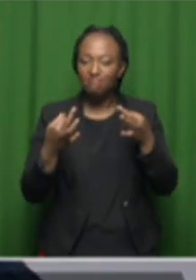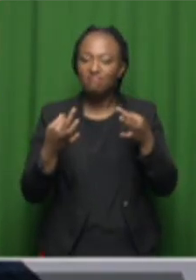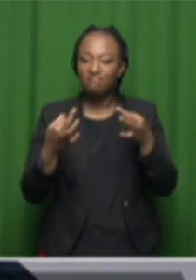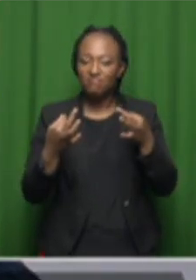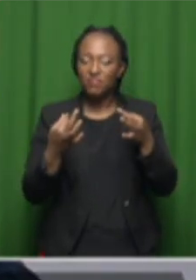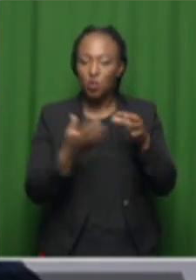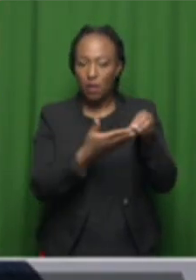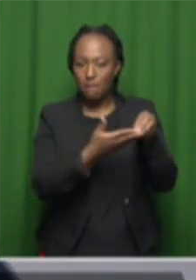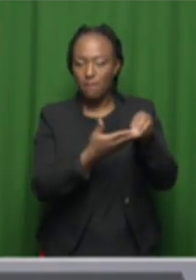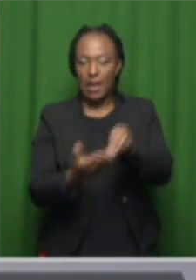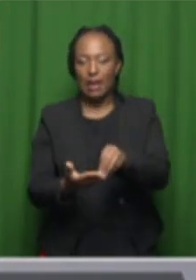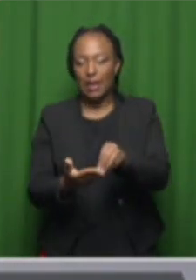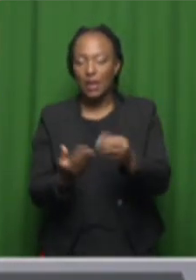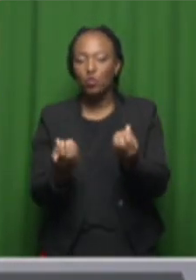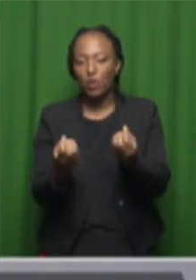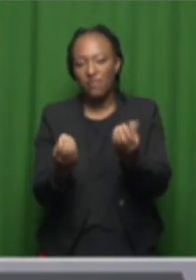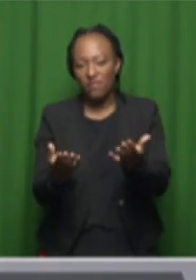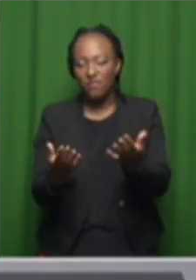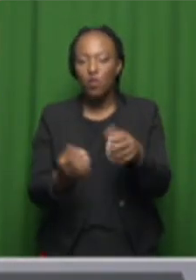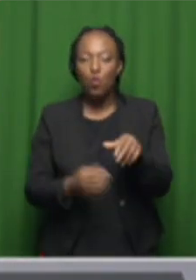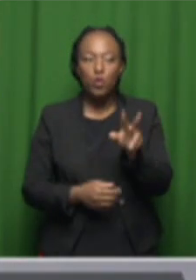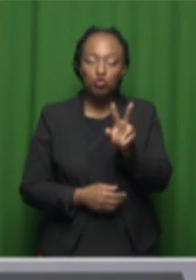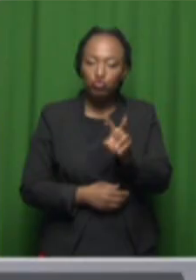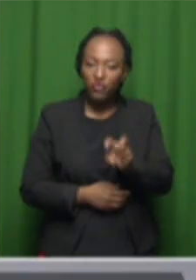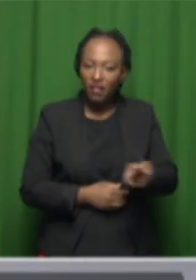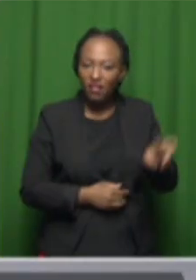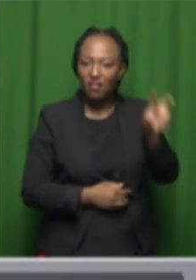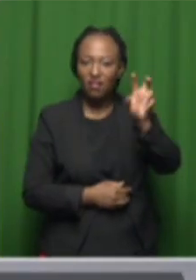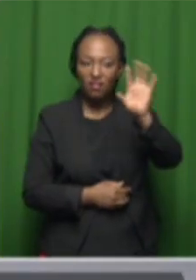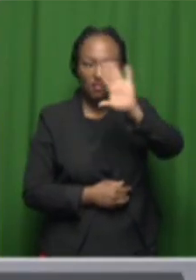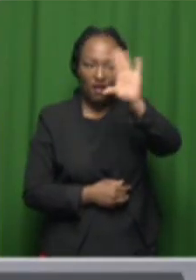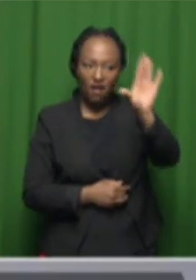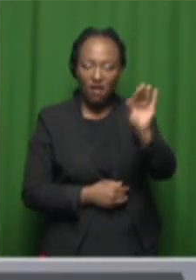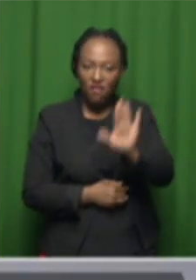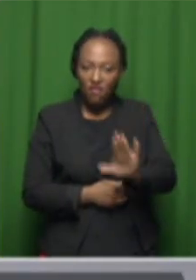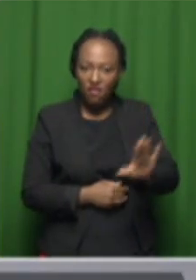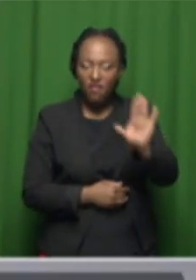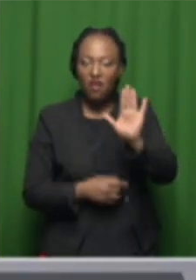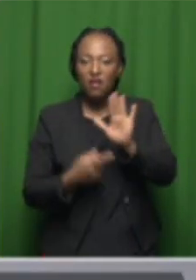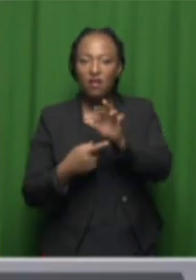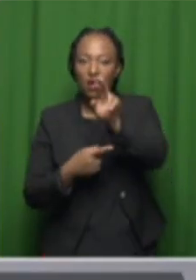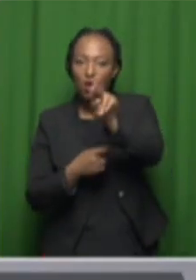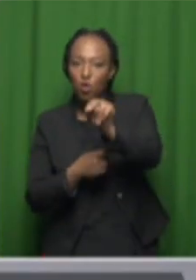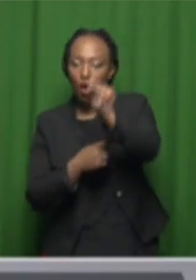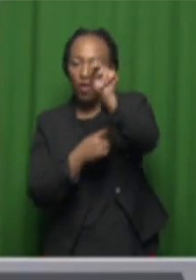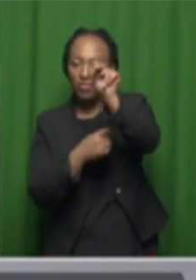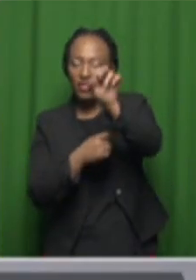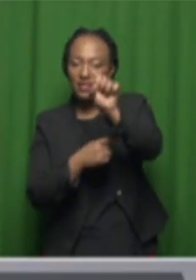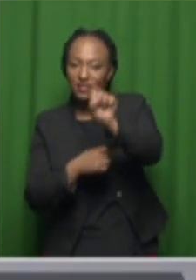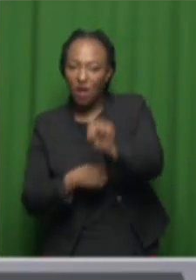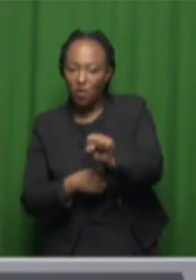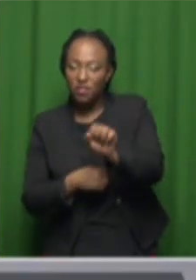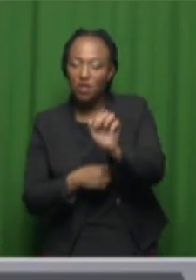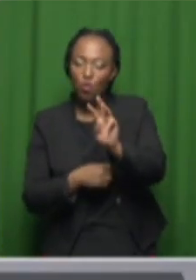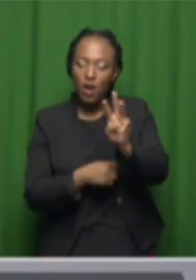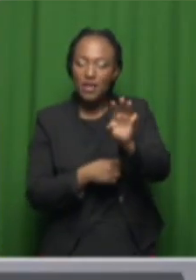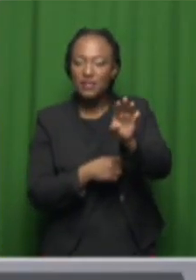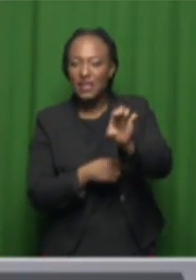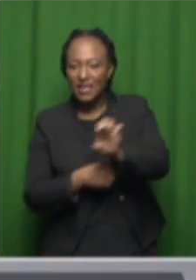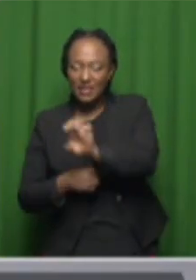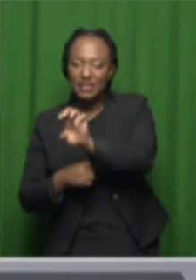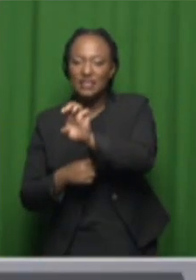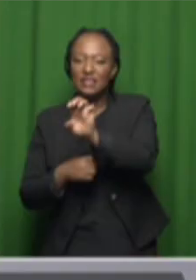to them. And so we've been traveling across the continent from North, East, South and West Africa. We've been going to Morocco and